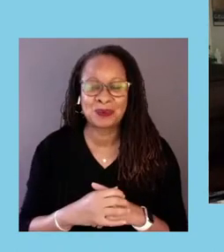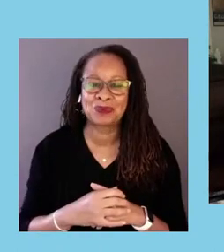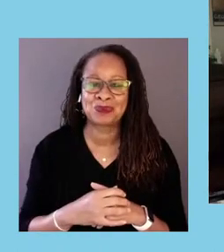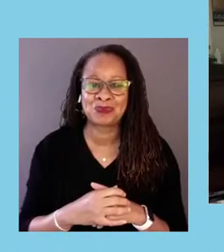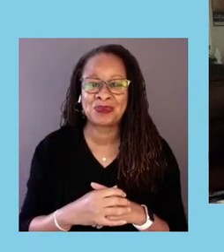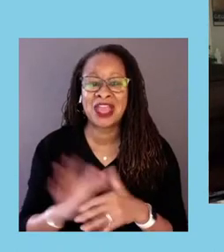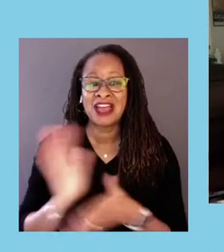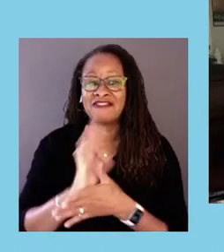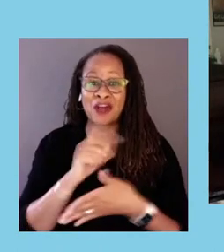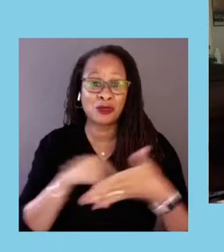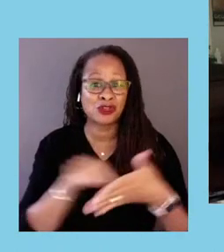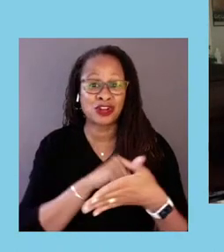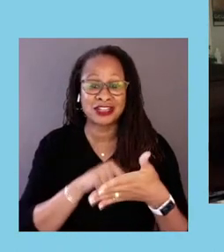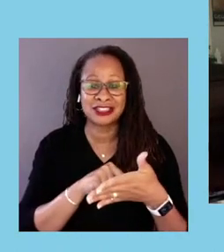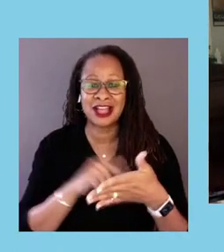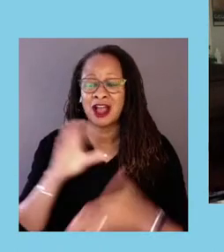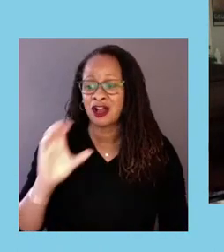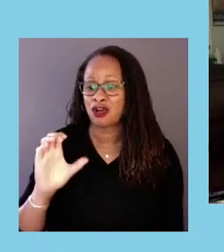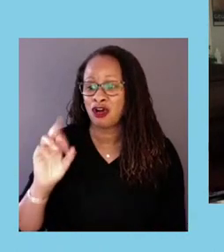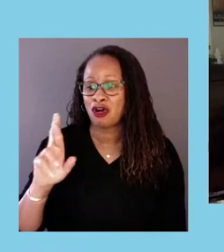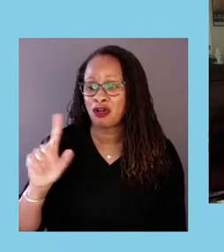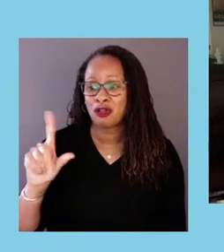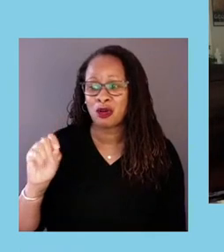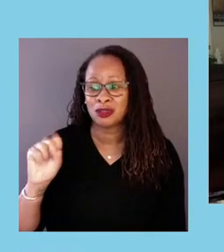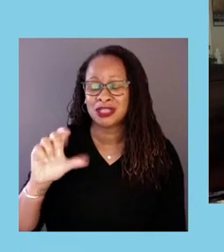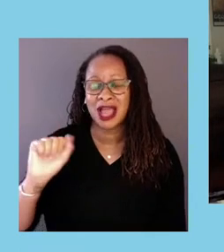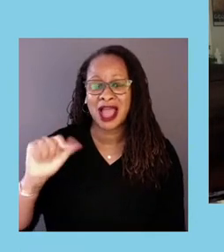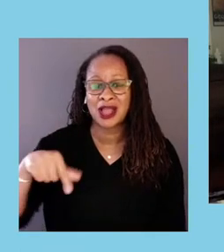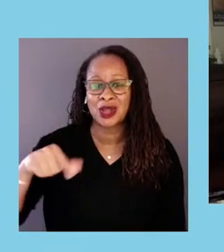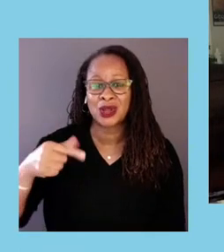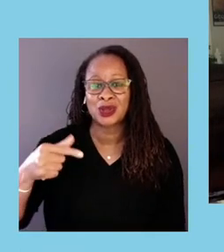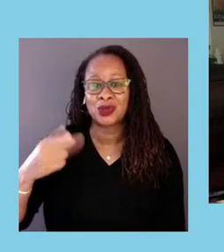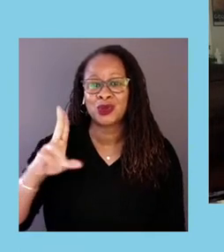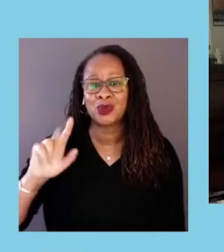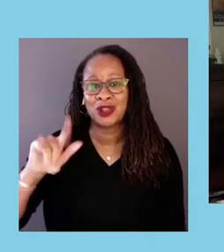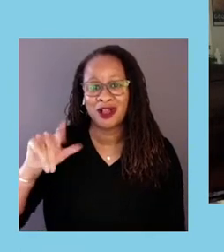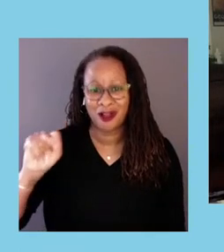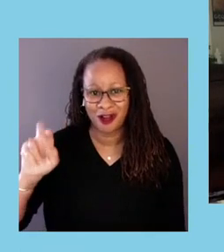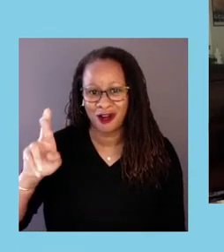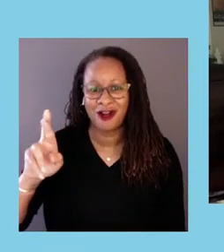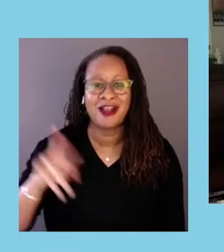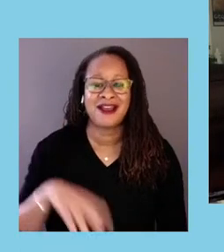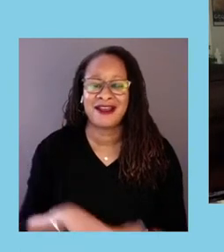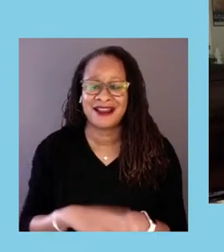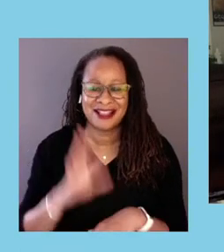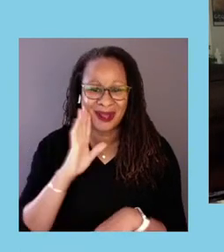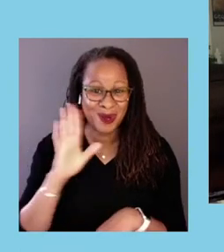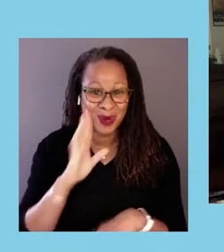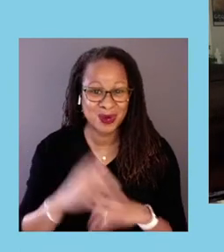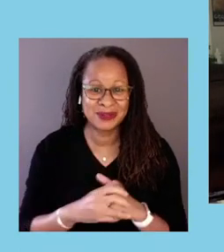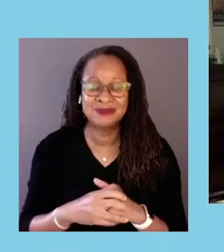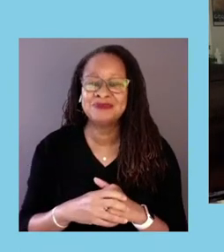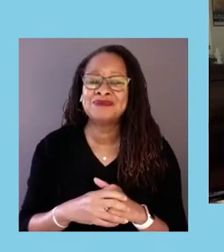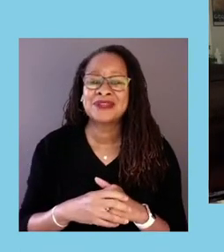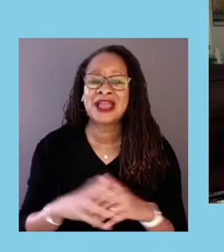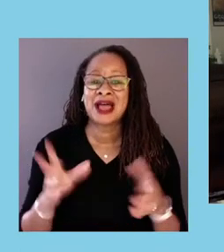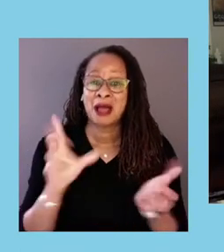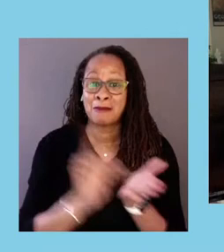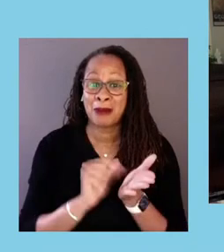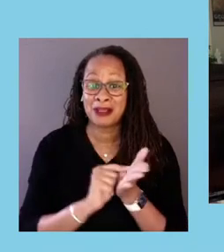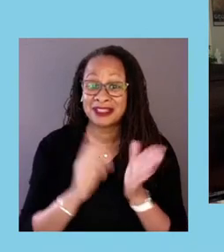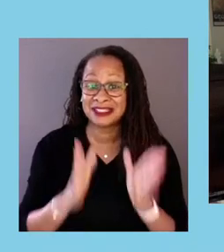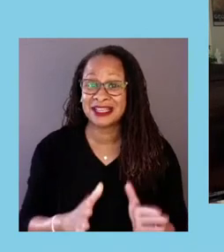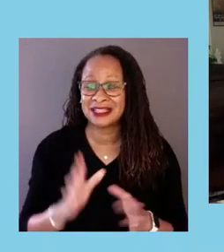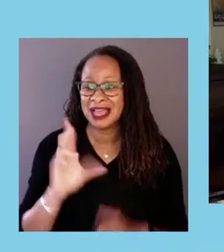critic Carlos Aguilar, also a member of Leja. How you doing, Carlos? Good, thank you for having me. And publicist David